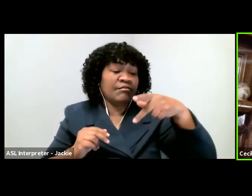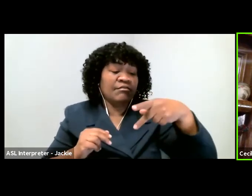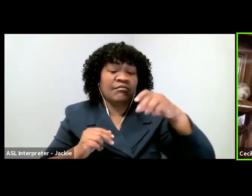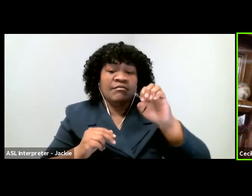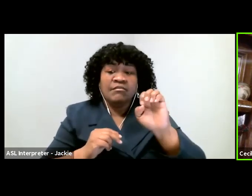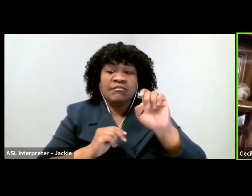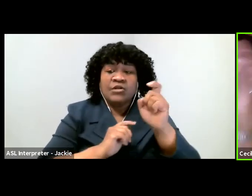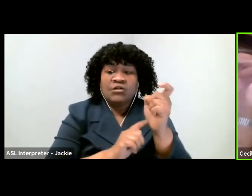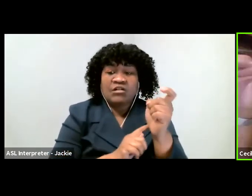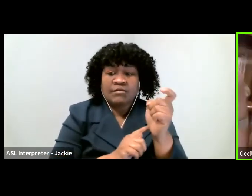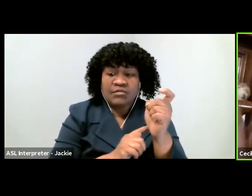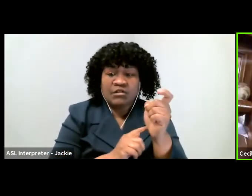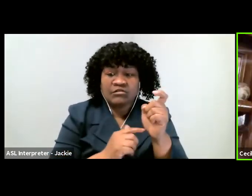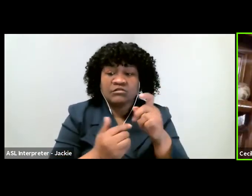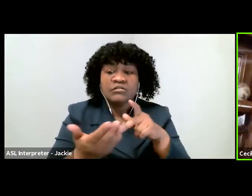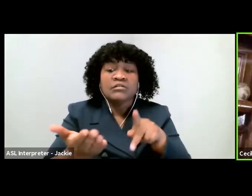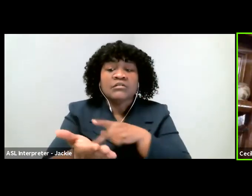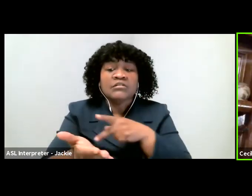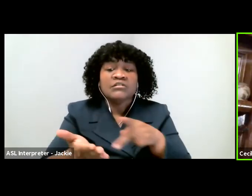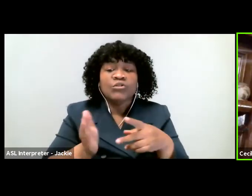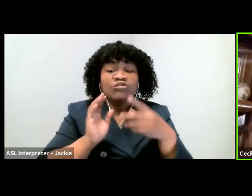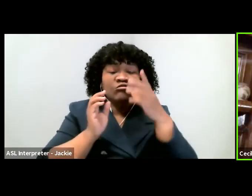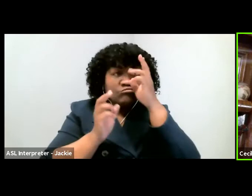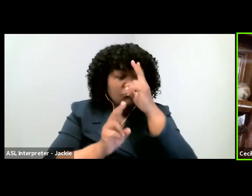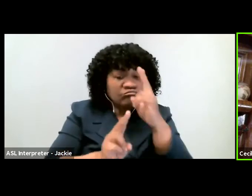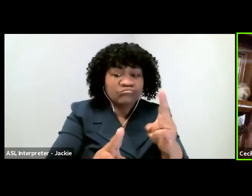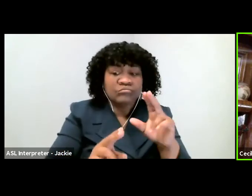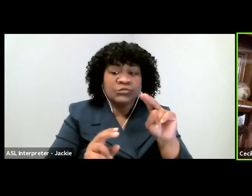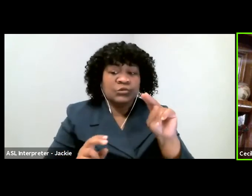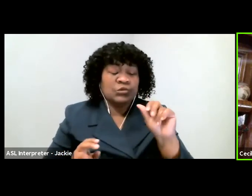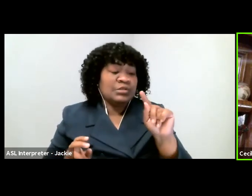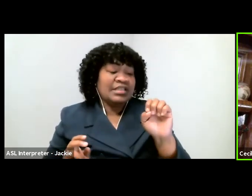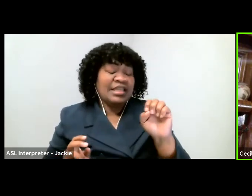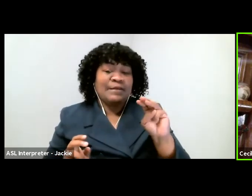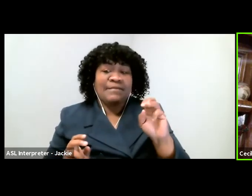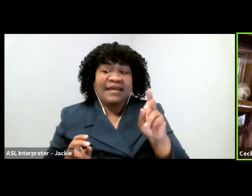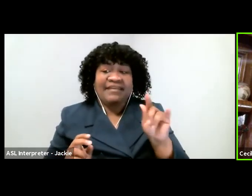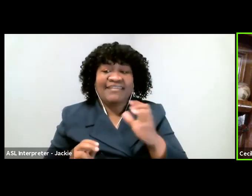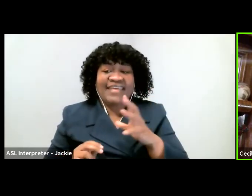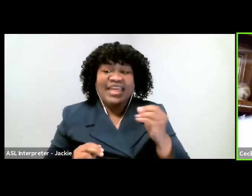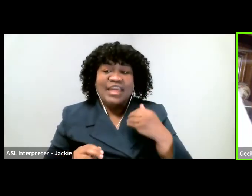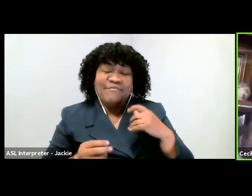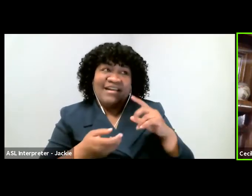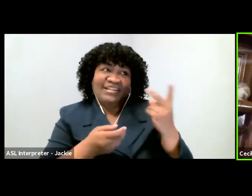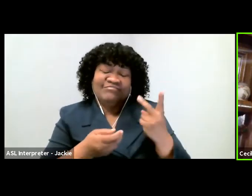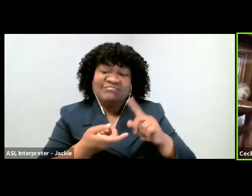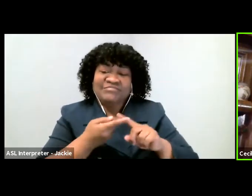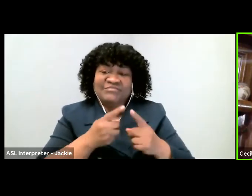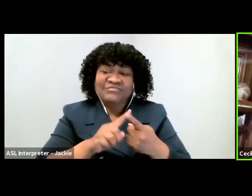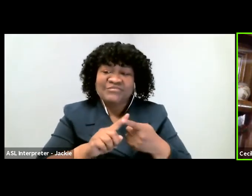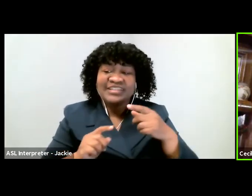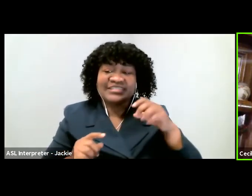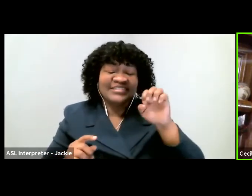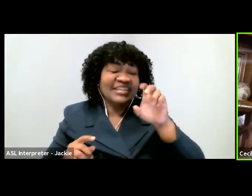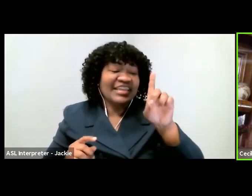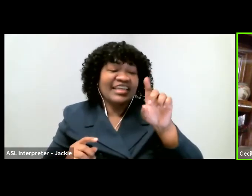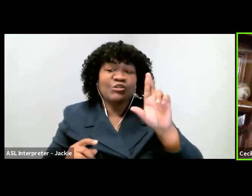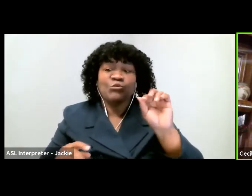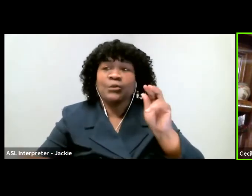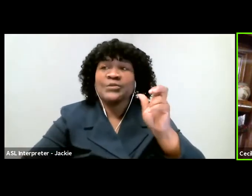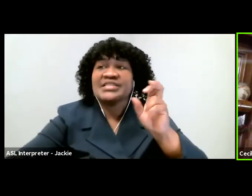poem called Overlapping Apexes, a poem dedicated to Nate Mackey and my mutual friend, the poet Ed Roberson.